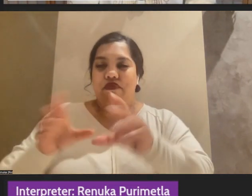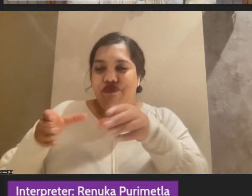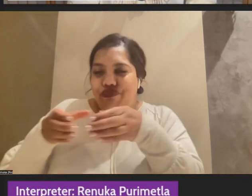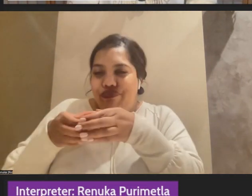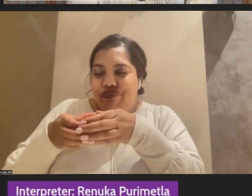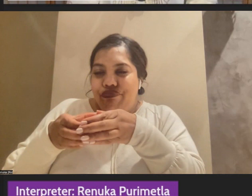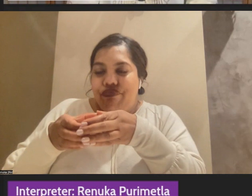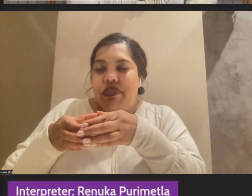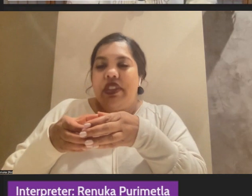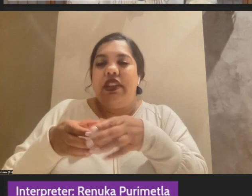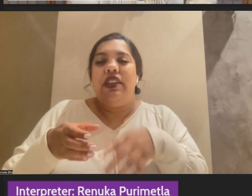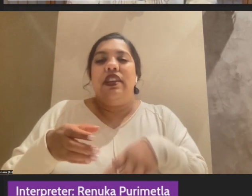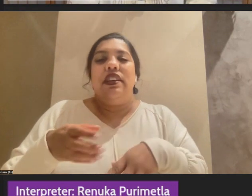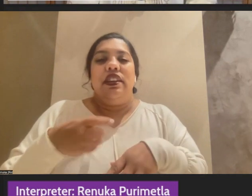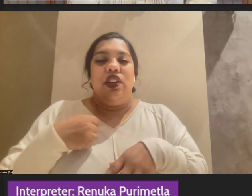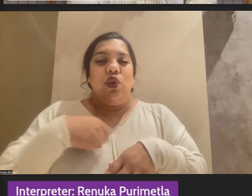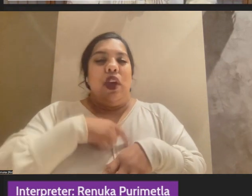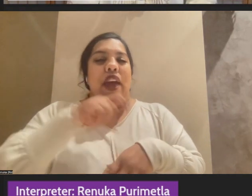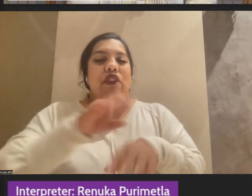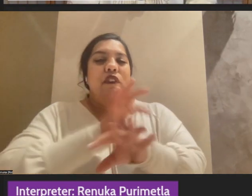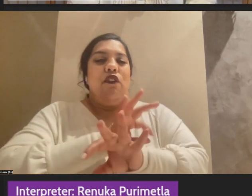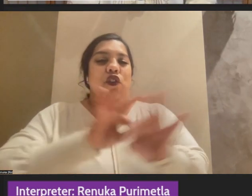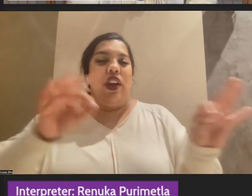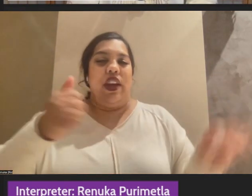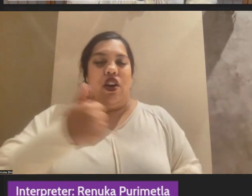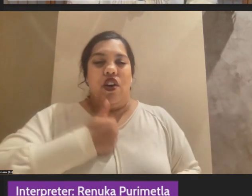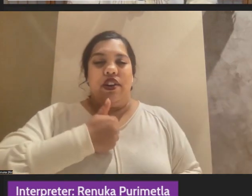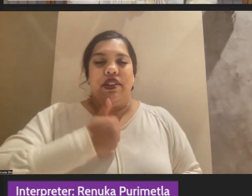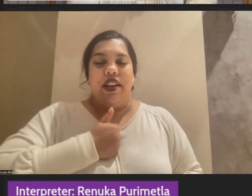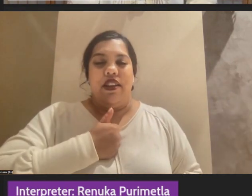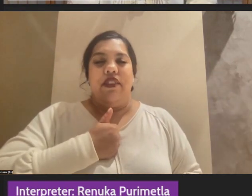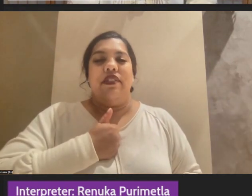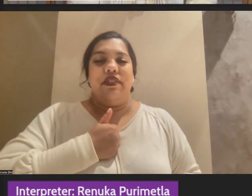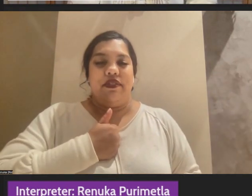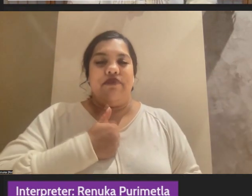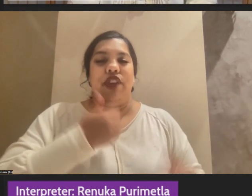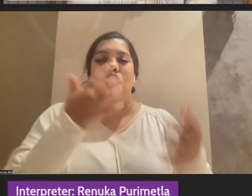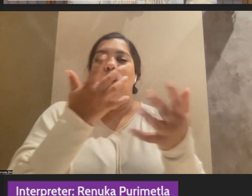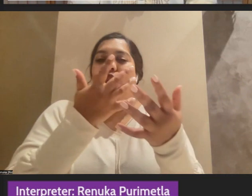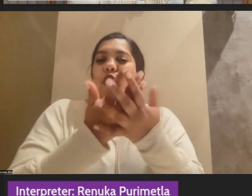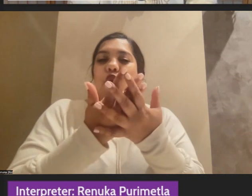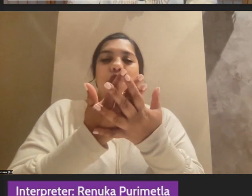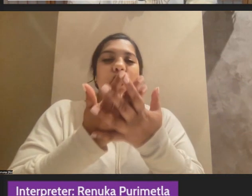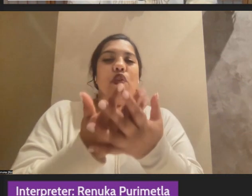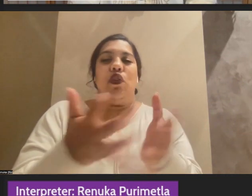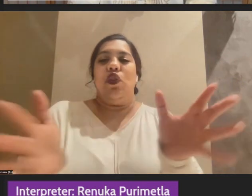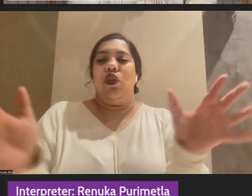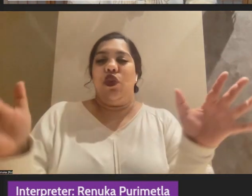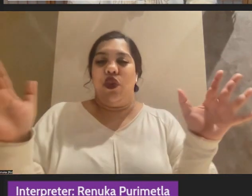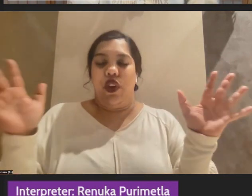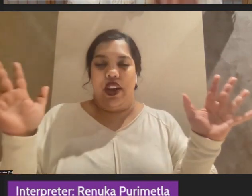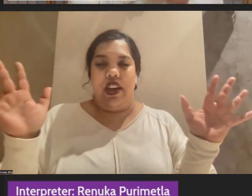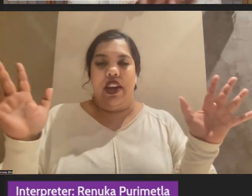compassion to embrace all living creatures and the whole of nature in its